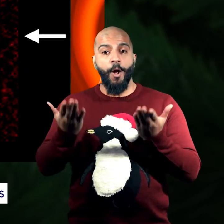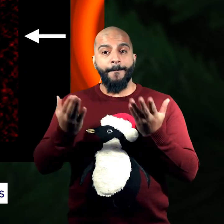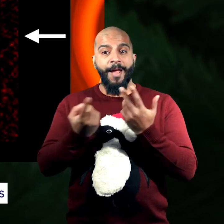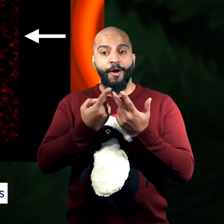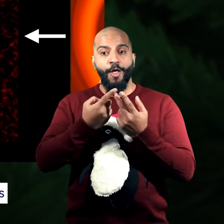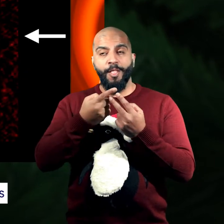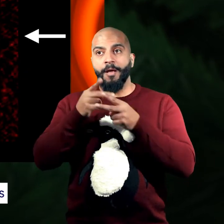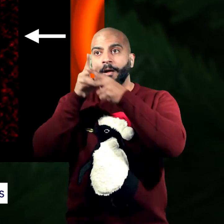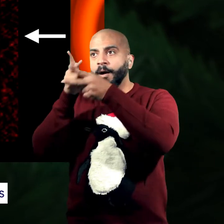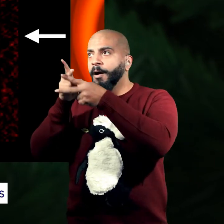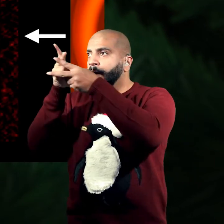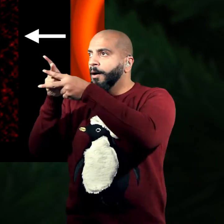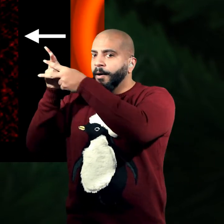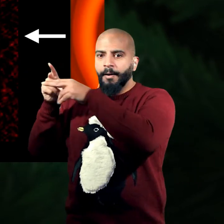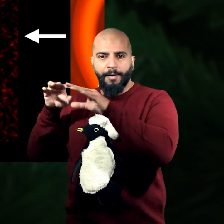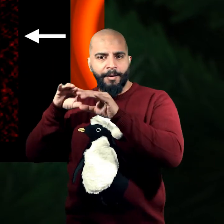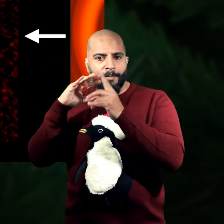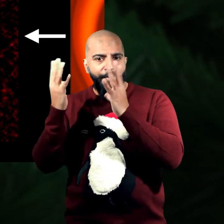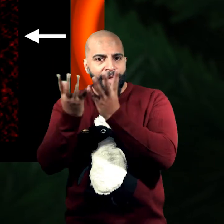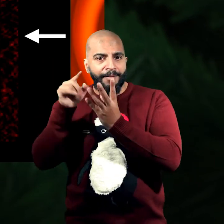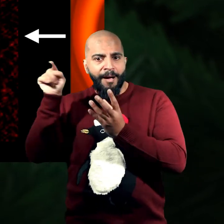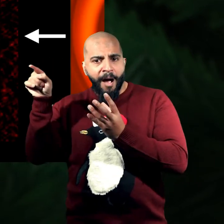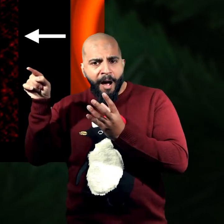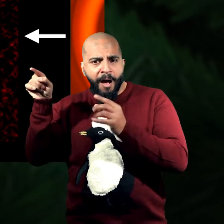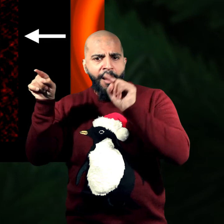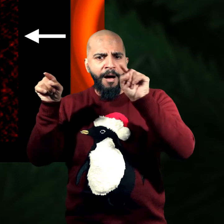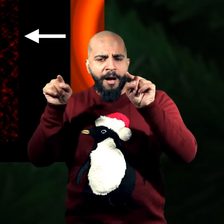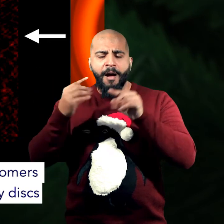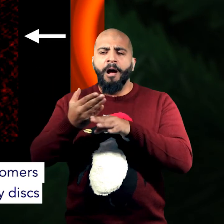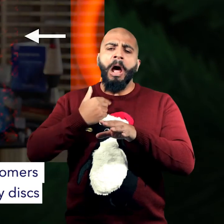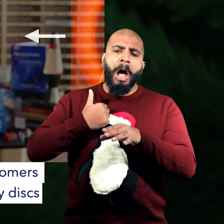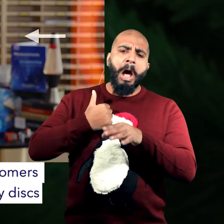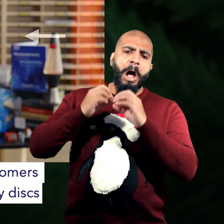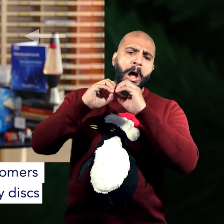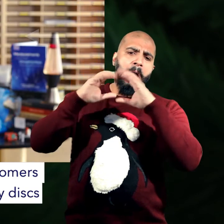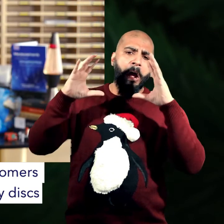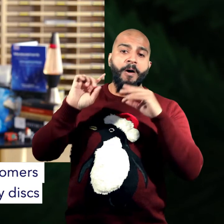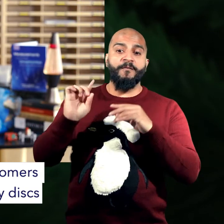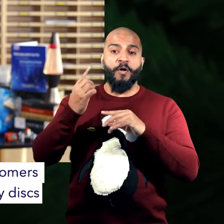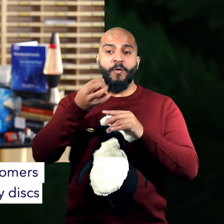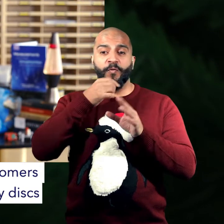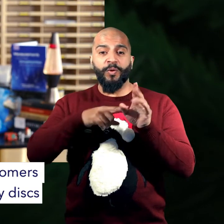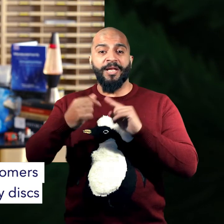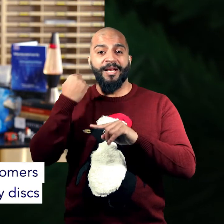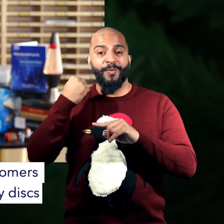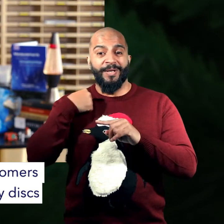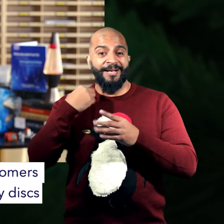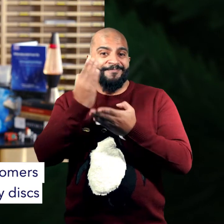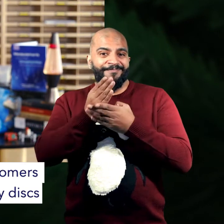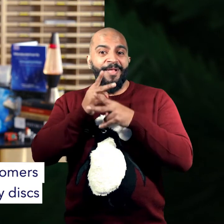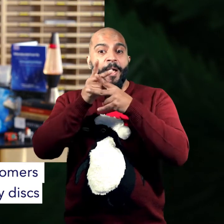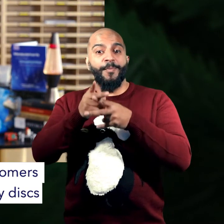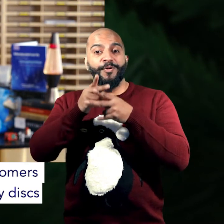compare our theories with observations, and we also make predictions. Well, for the first time in the last few